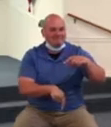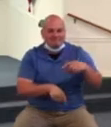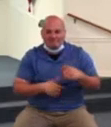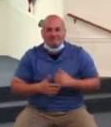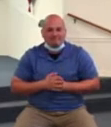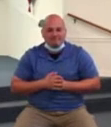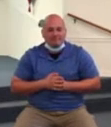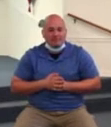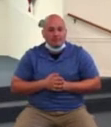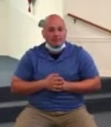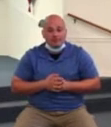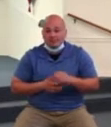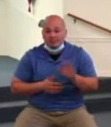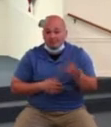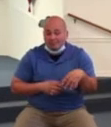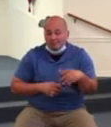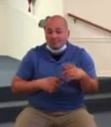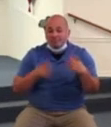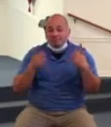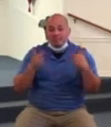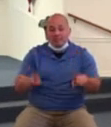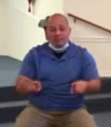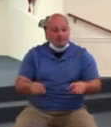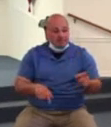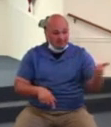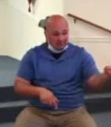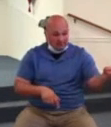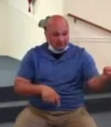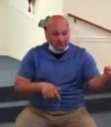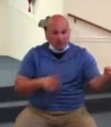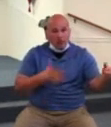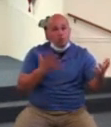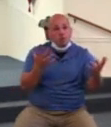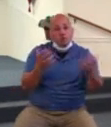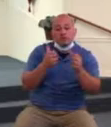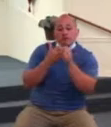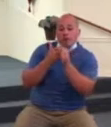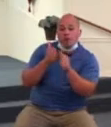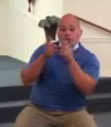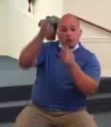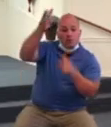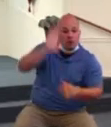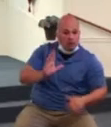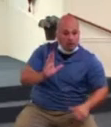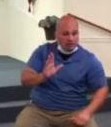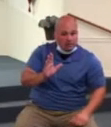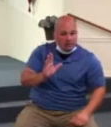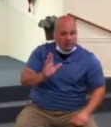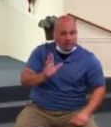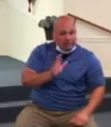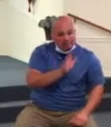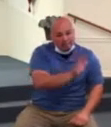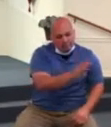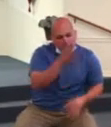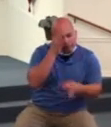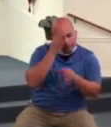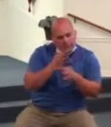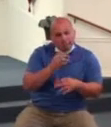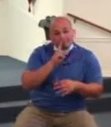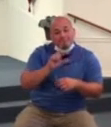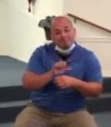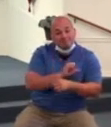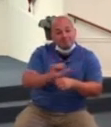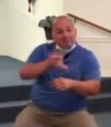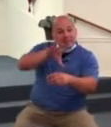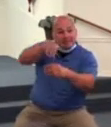So when it comes to following God, does this rich ruler really have faith in God, or is his faith in something else?